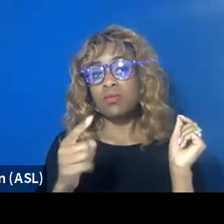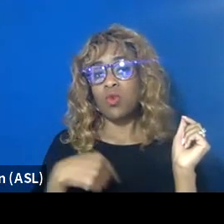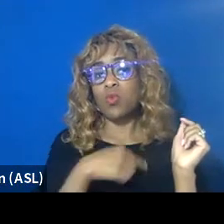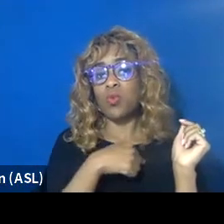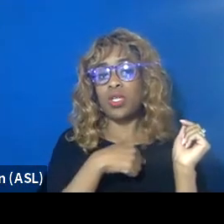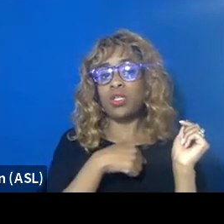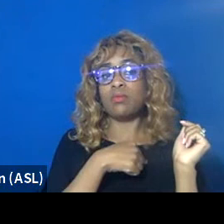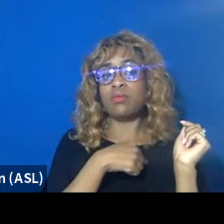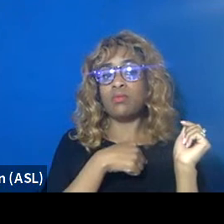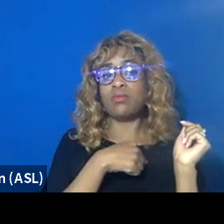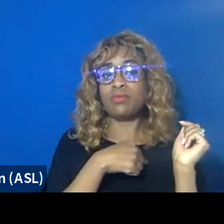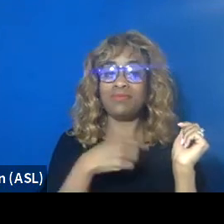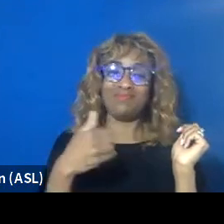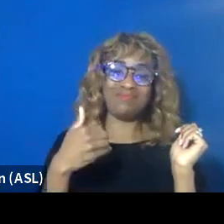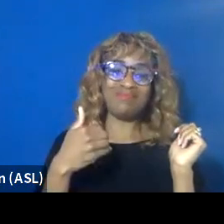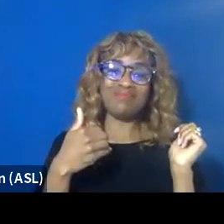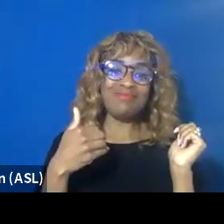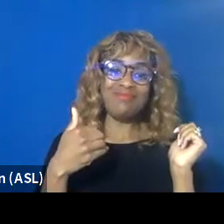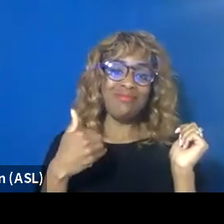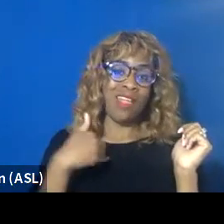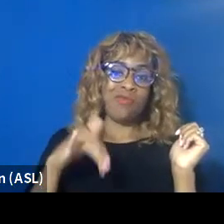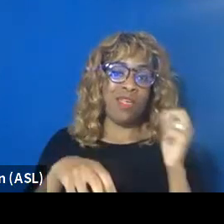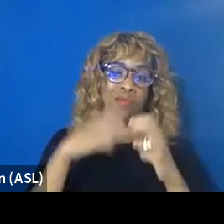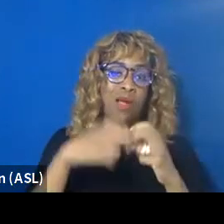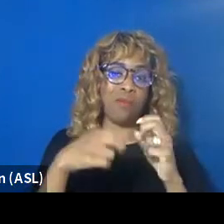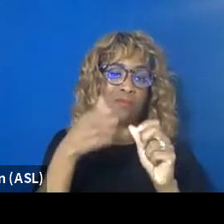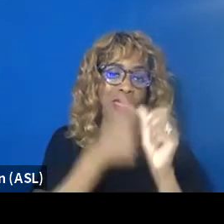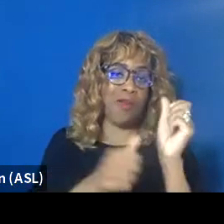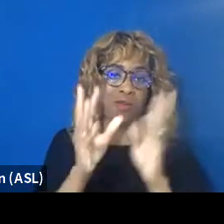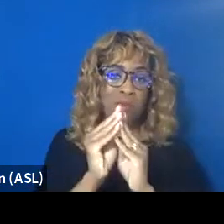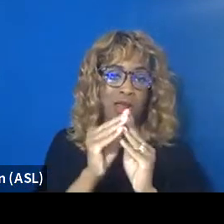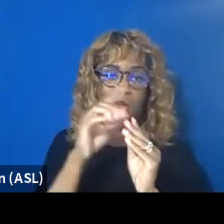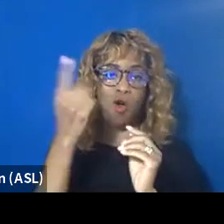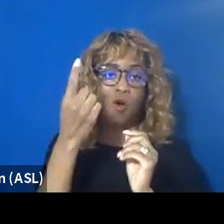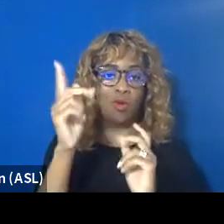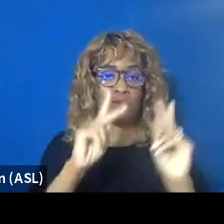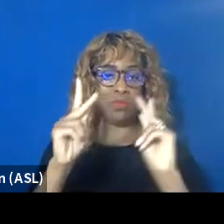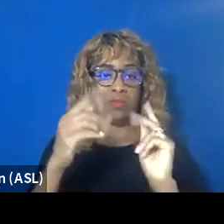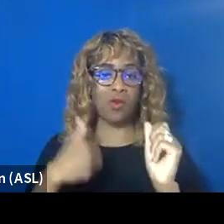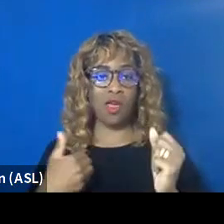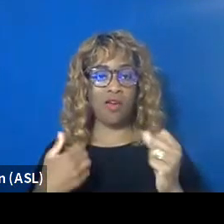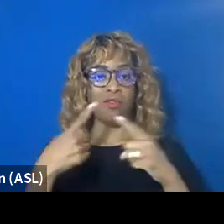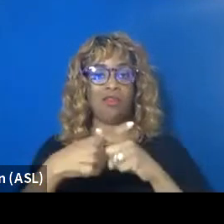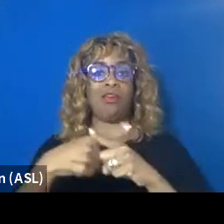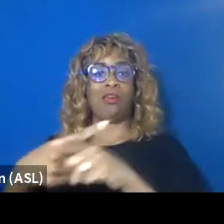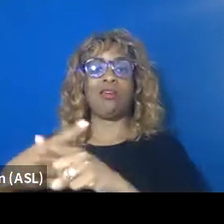have that problem every meeting. There's always conflicts with people's schedules. So,